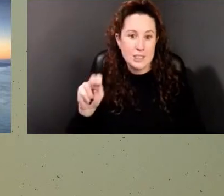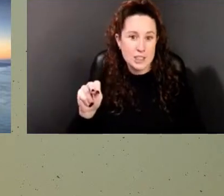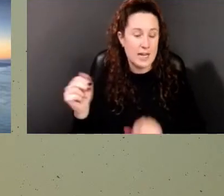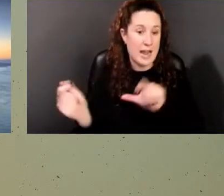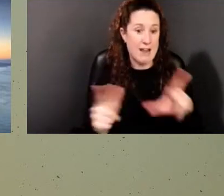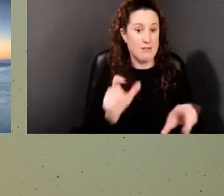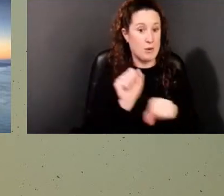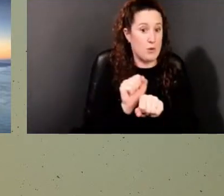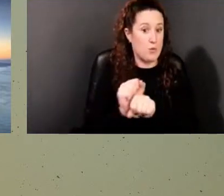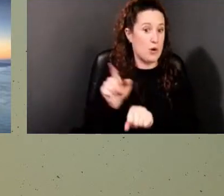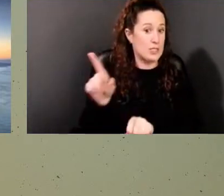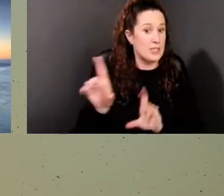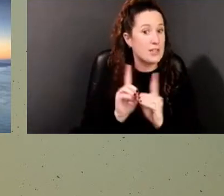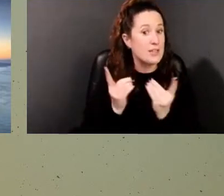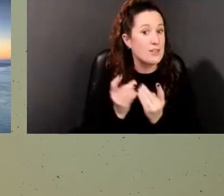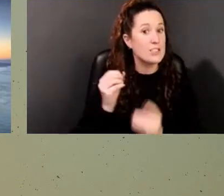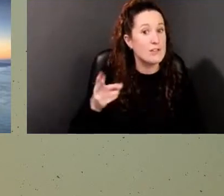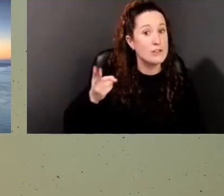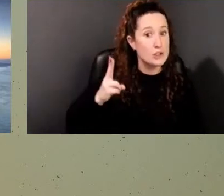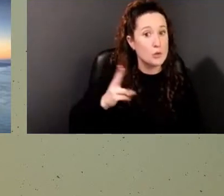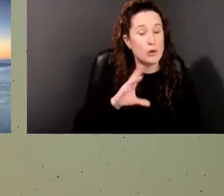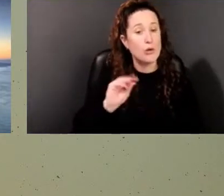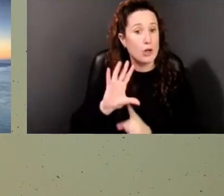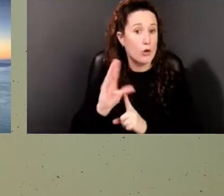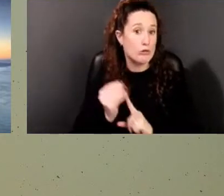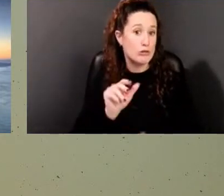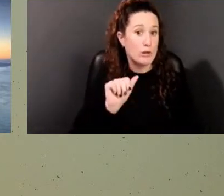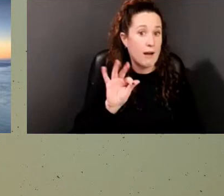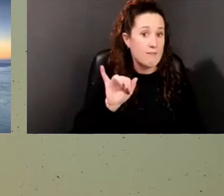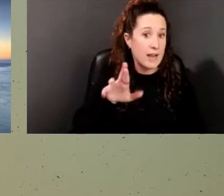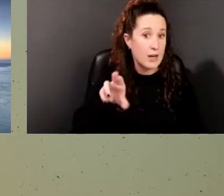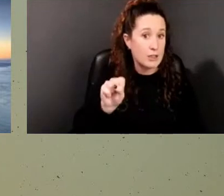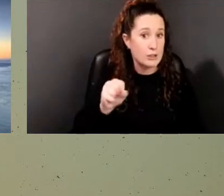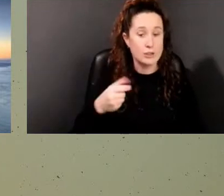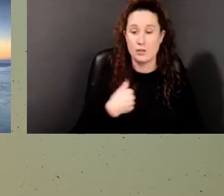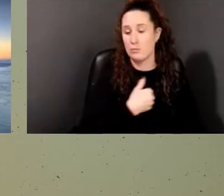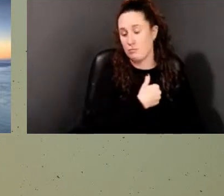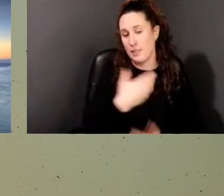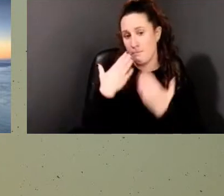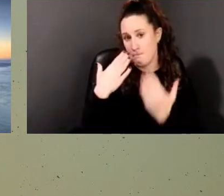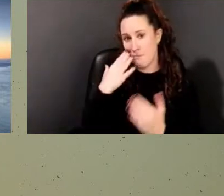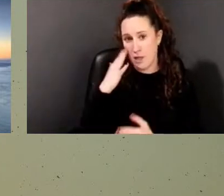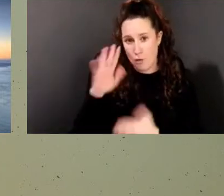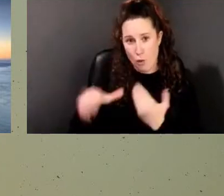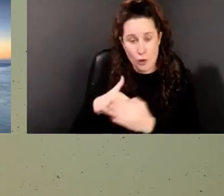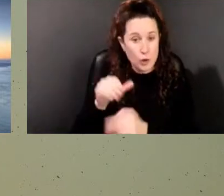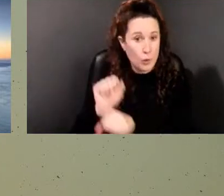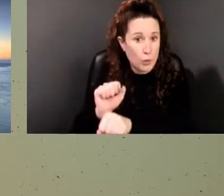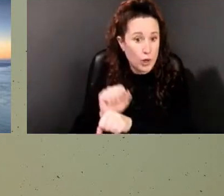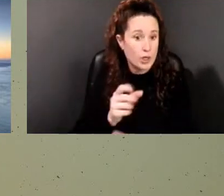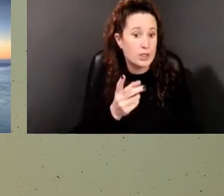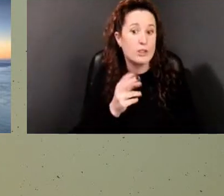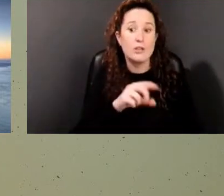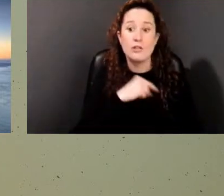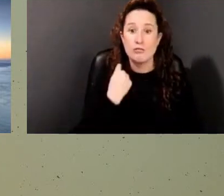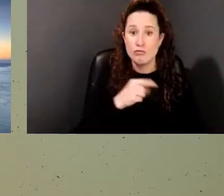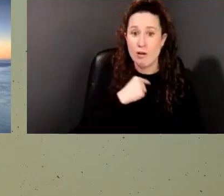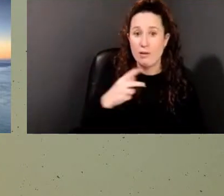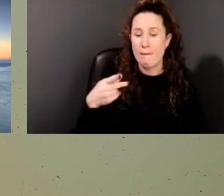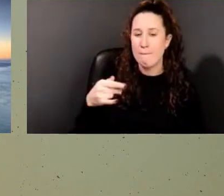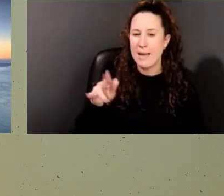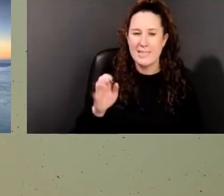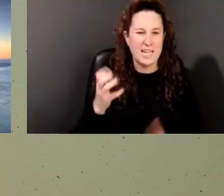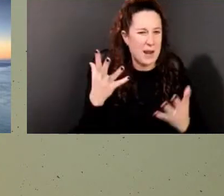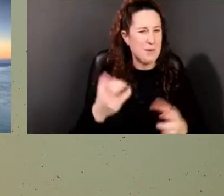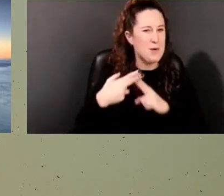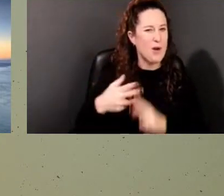Division of Historical and Cultural Affairs. We appreciate your work. Reverend Paige, I always want to call you